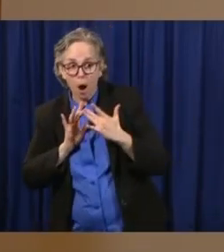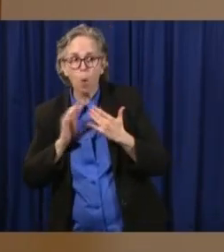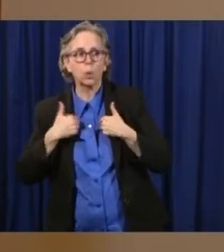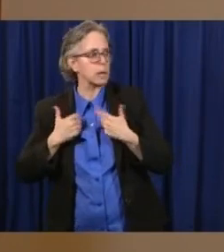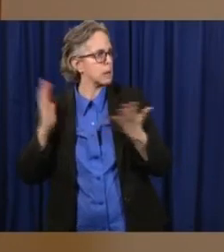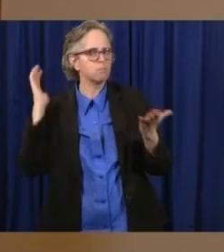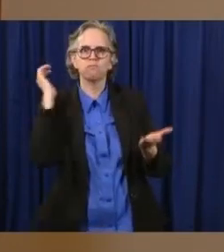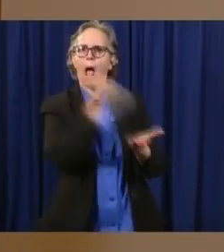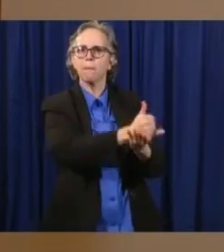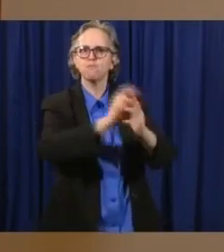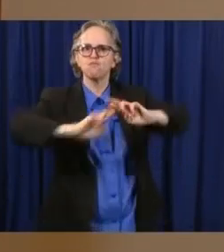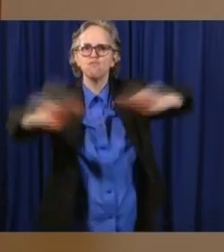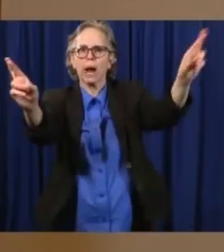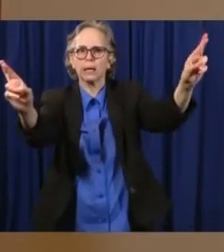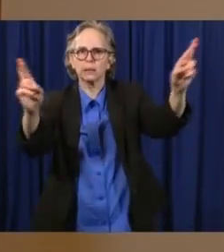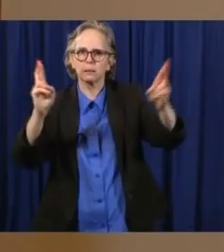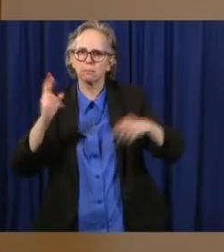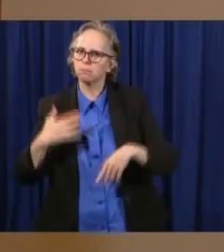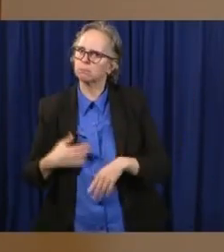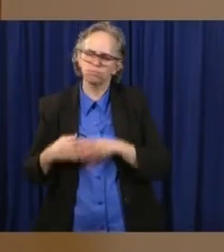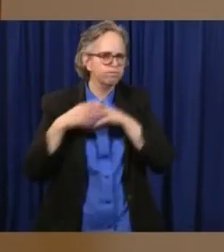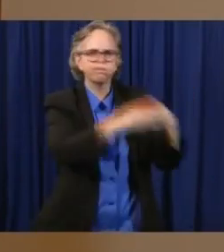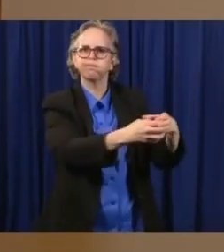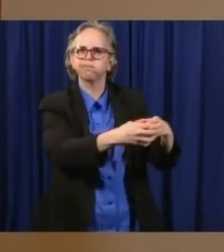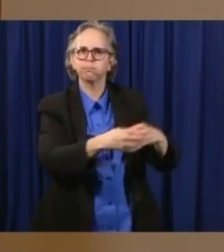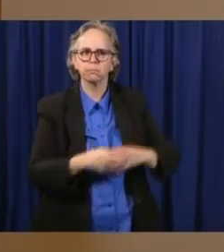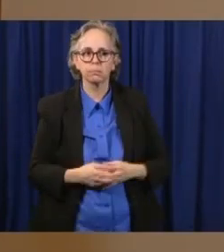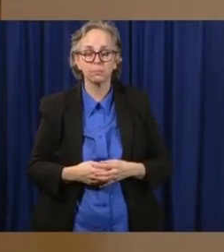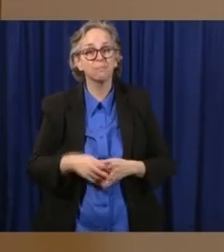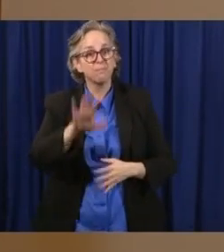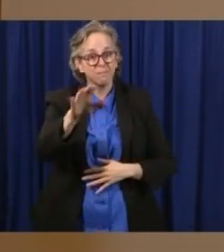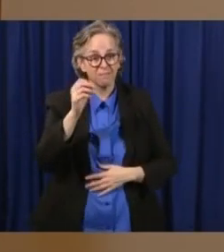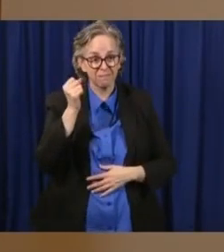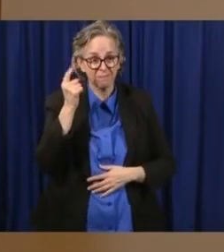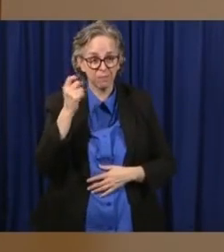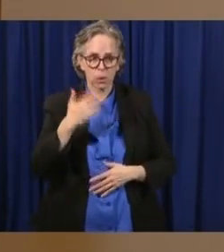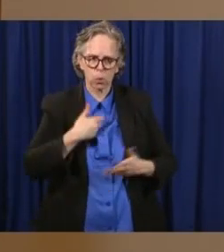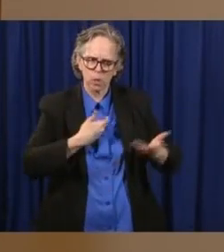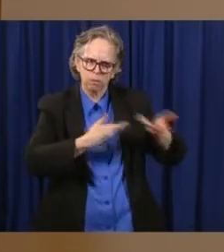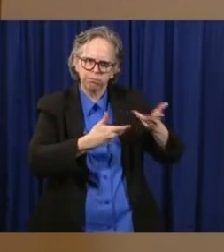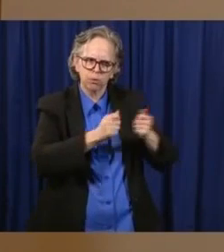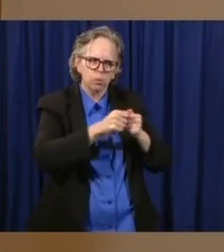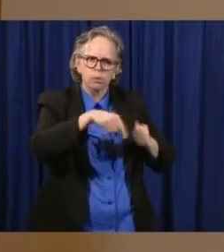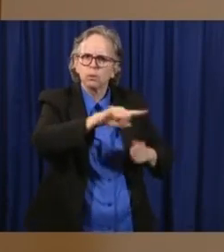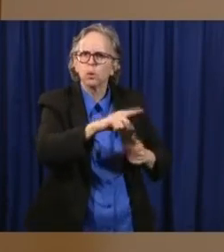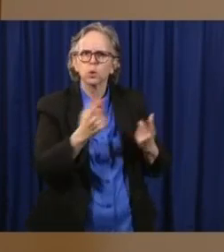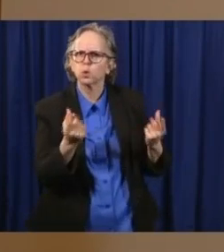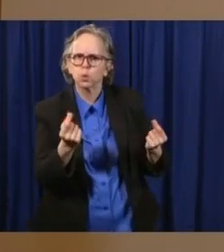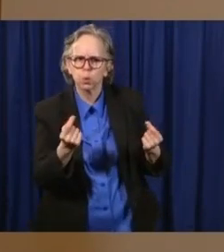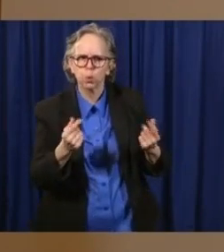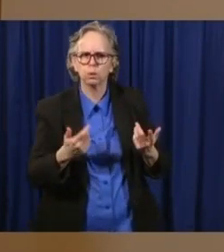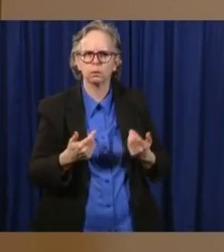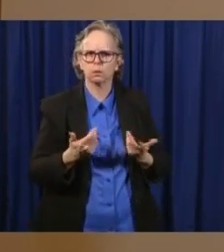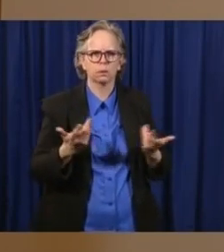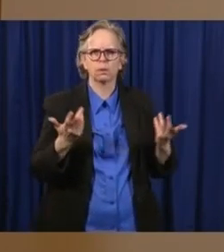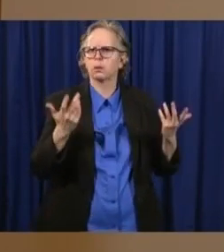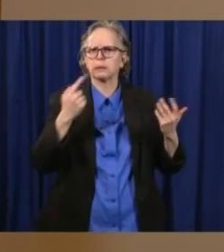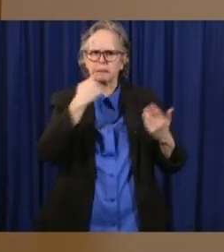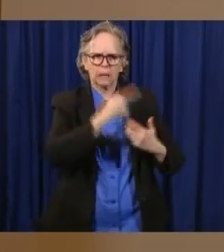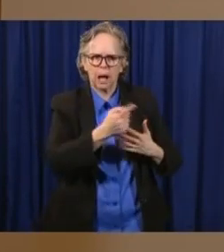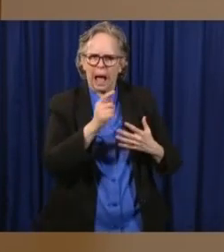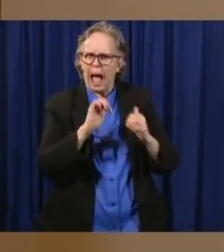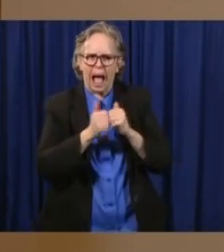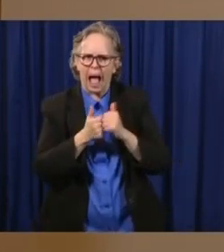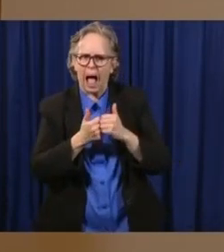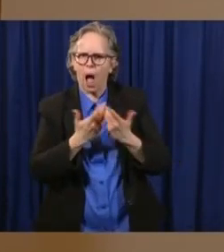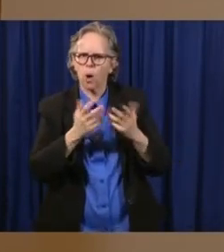this outbreak. And then we're also working with you on how to what patients should stay in place, how to